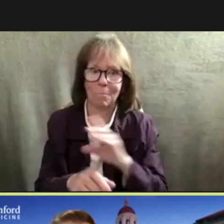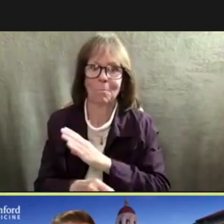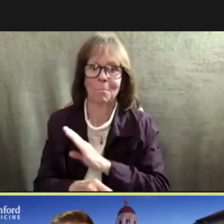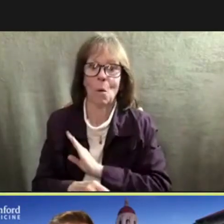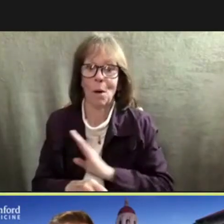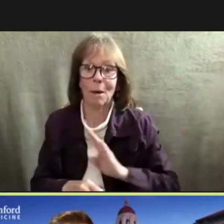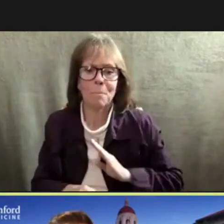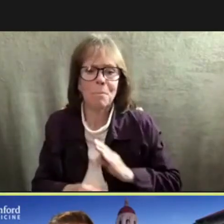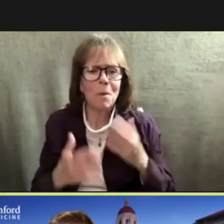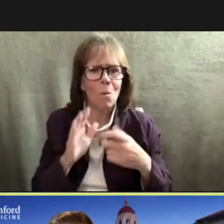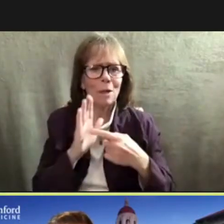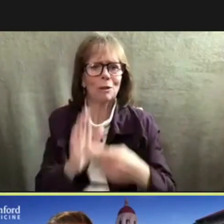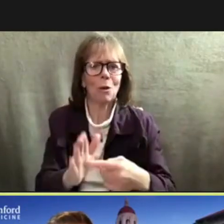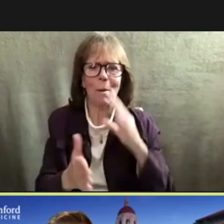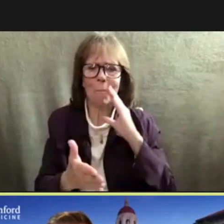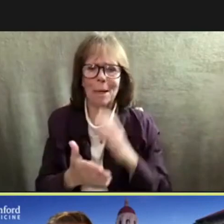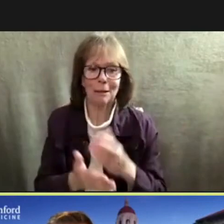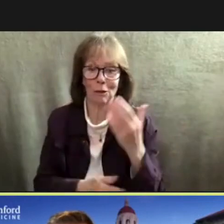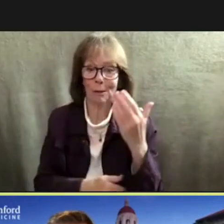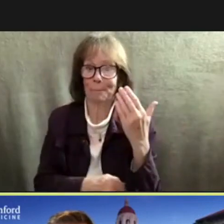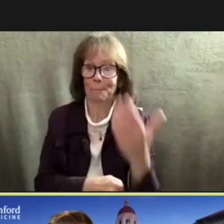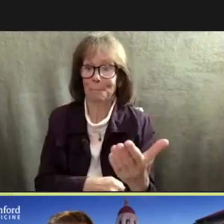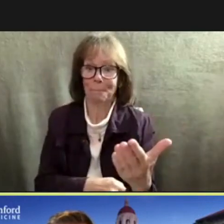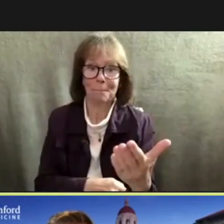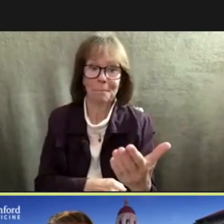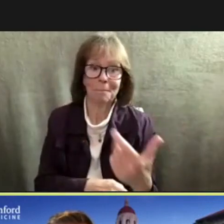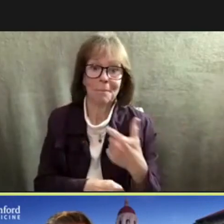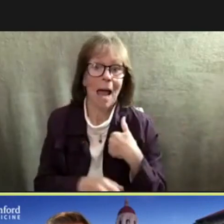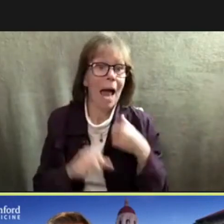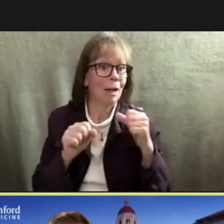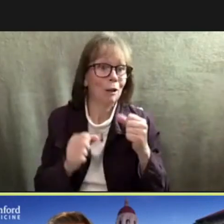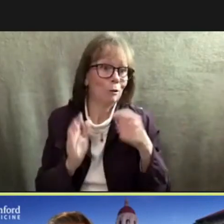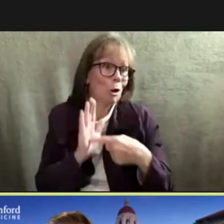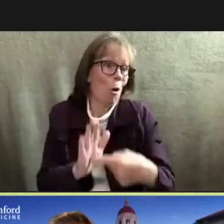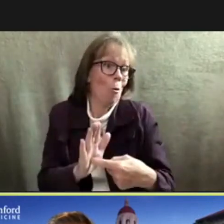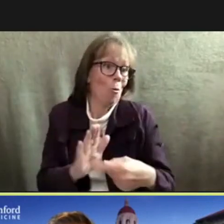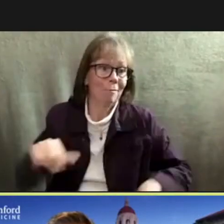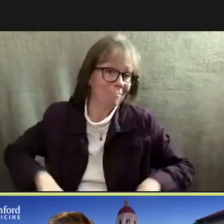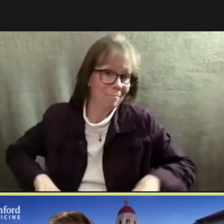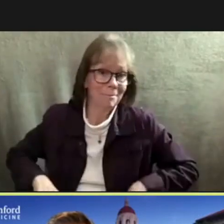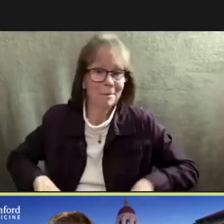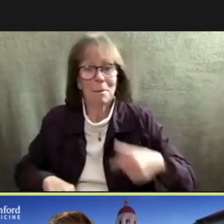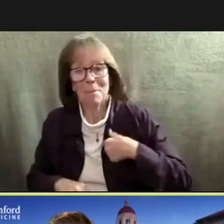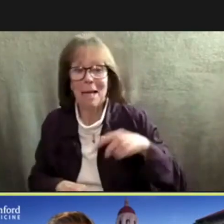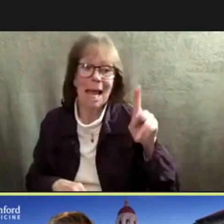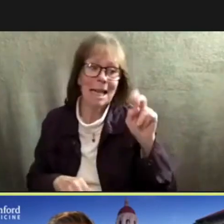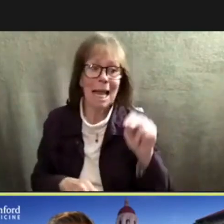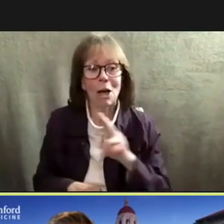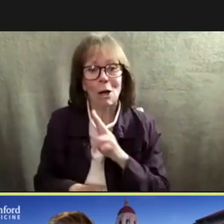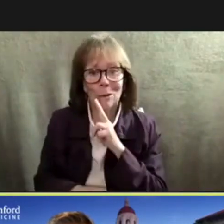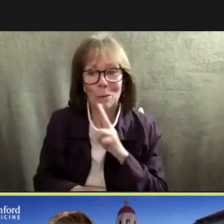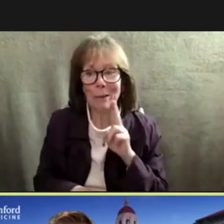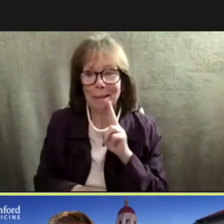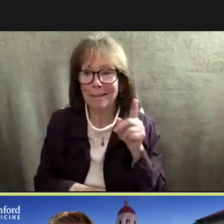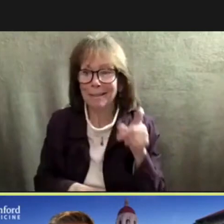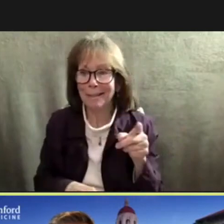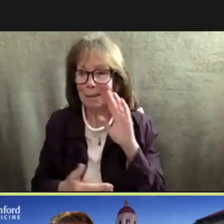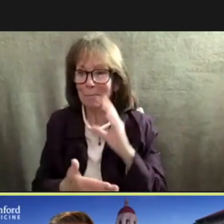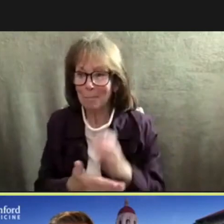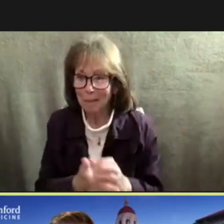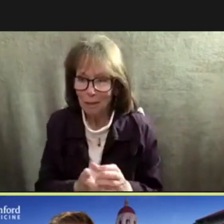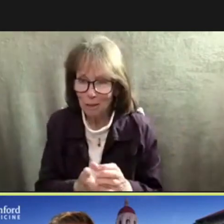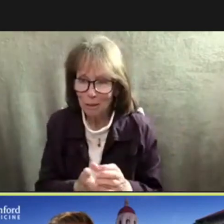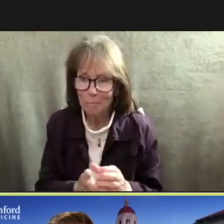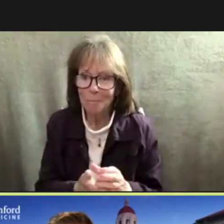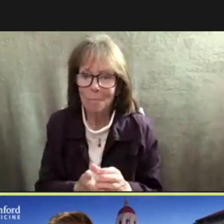I just wanted to share this picture because I could, and it's fun. Ken and I are like twinsies in this. And